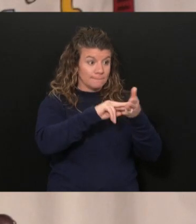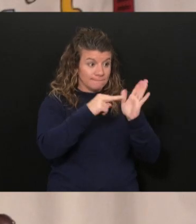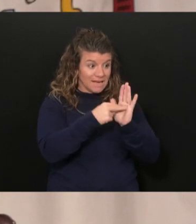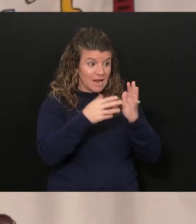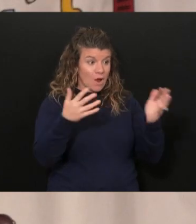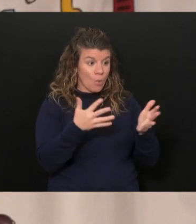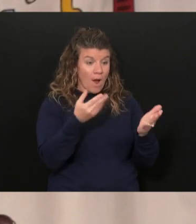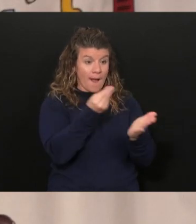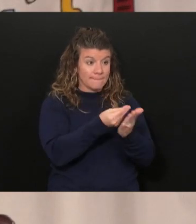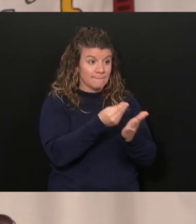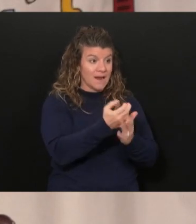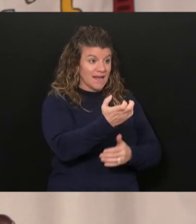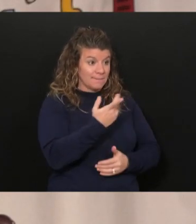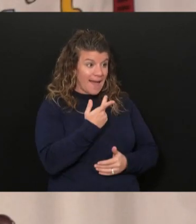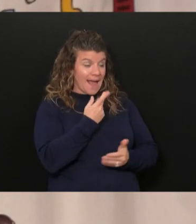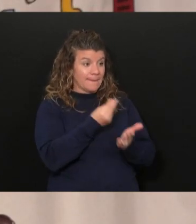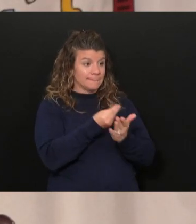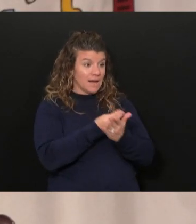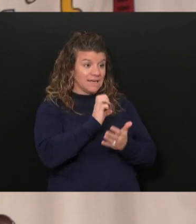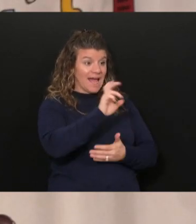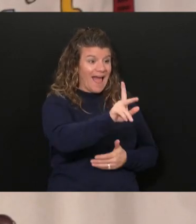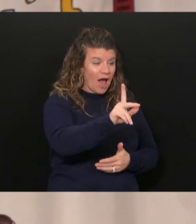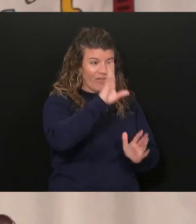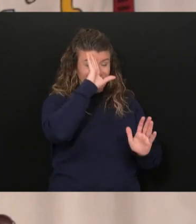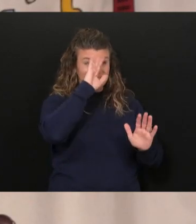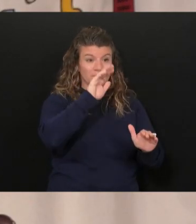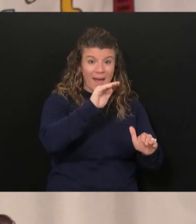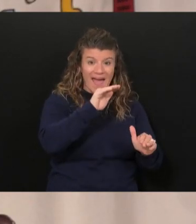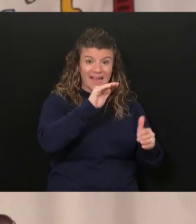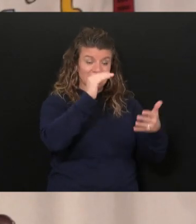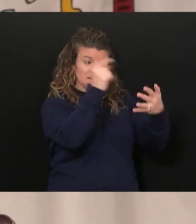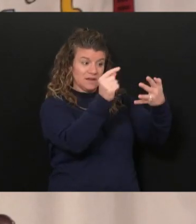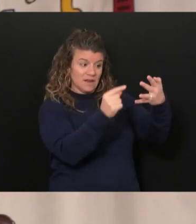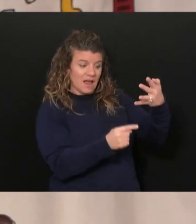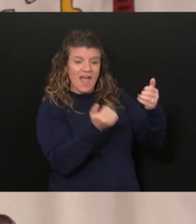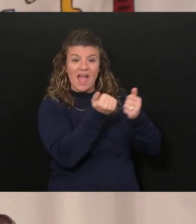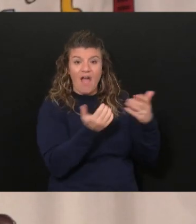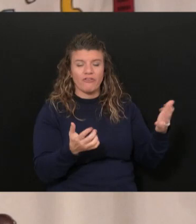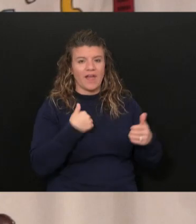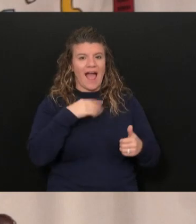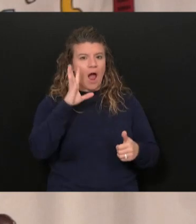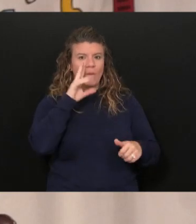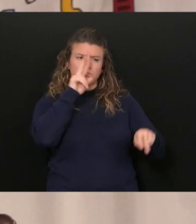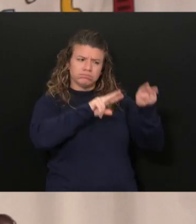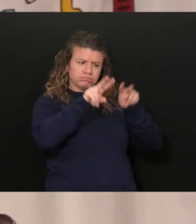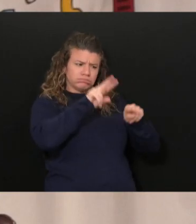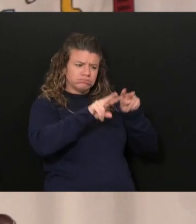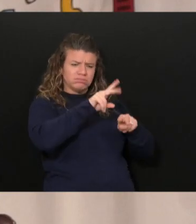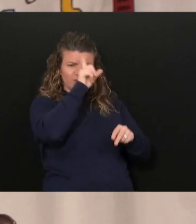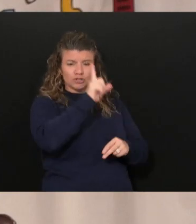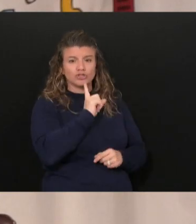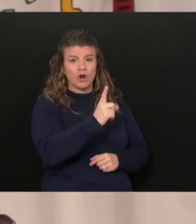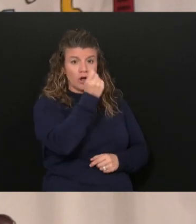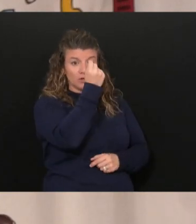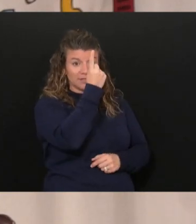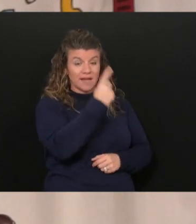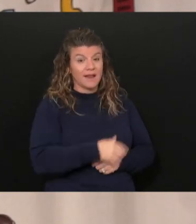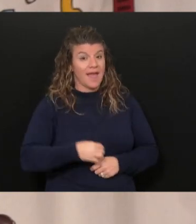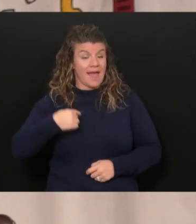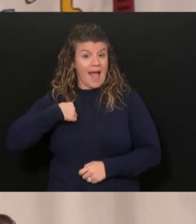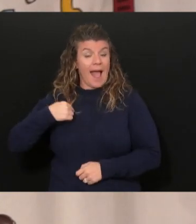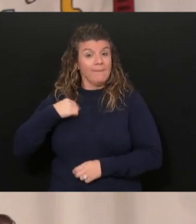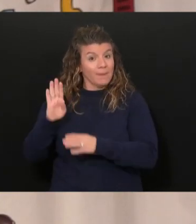out, where we expect to be, a pro forma of where we expect to be, everything it may be. Remember, I'm the business